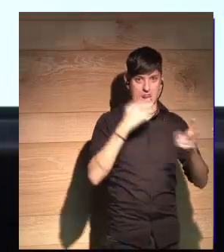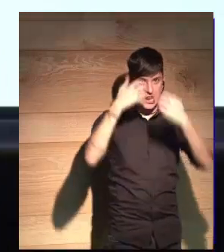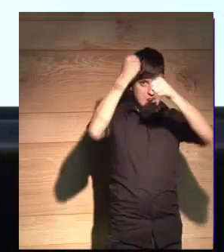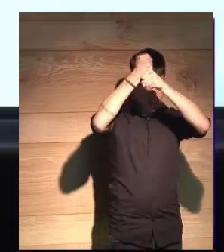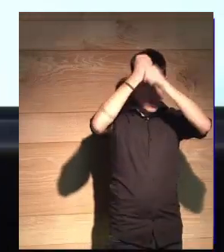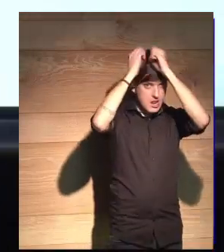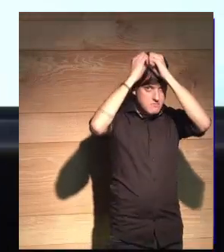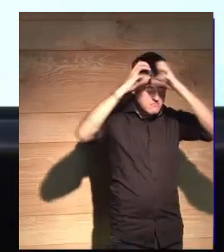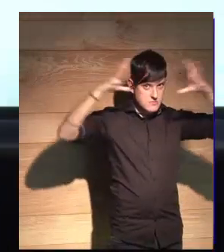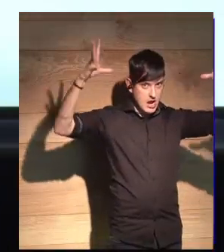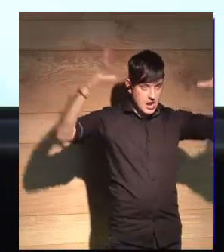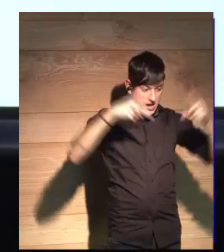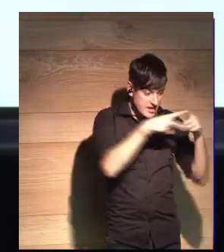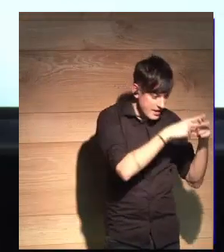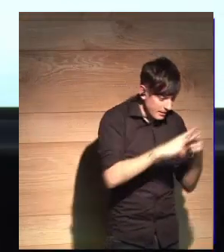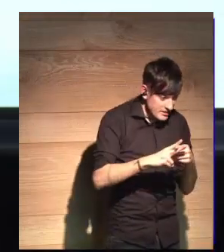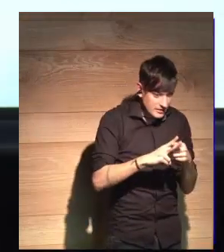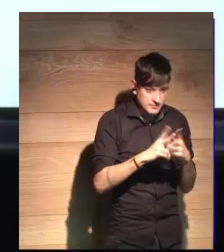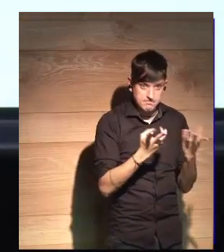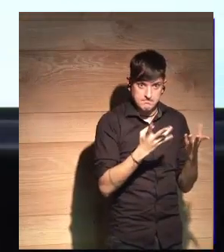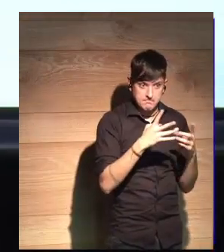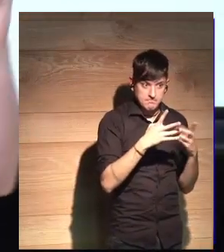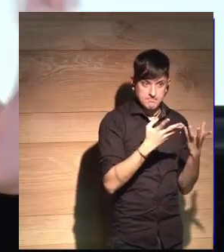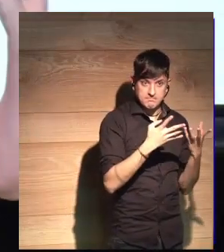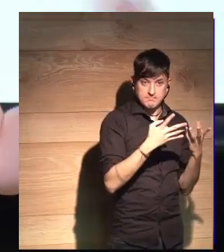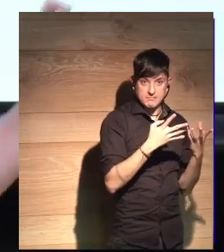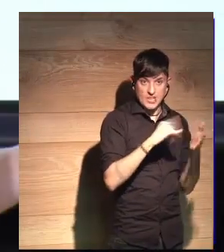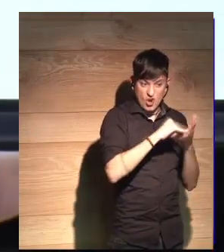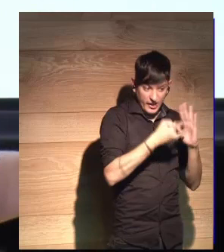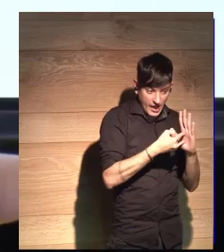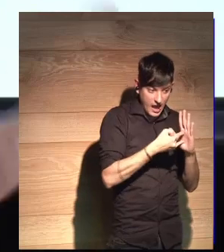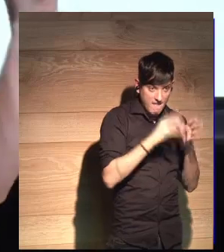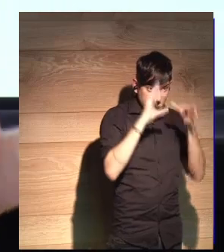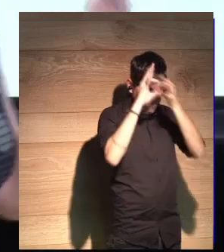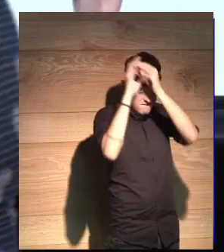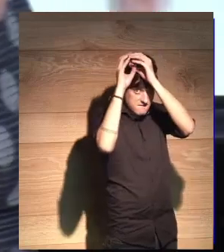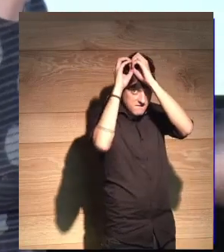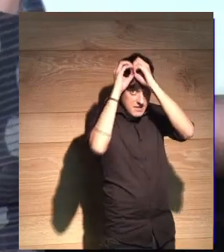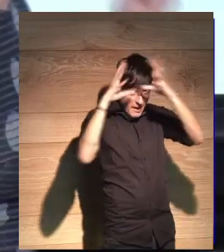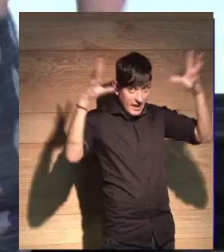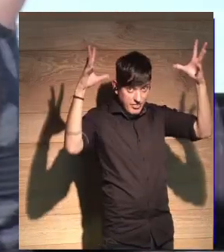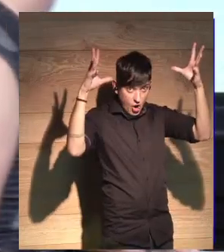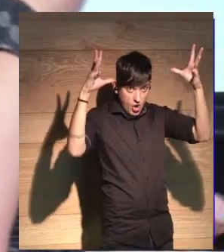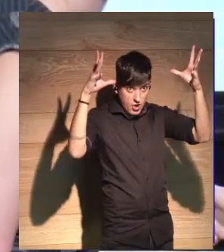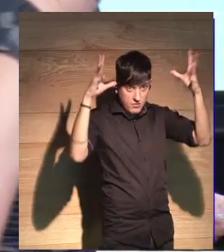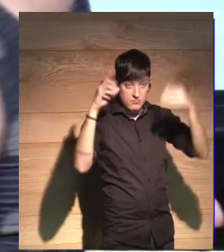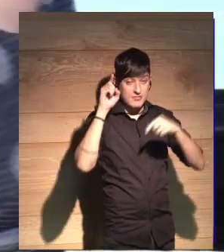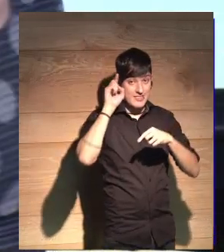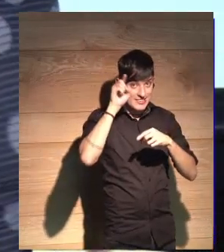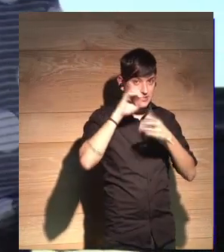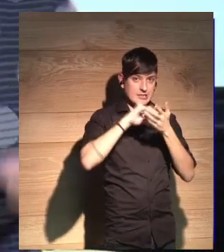tools and technologies that work with our imagination and don't do too much for us, those are the successful